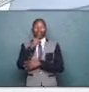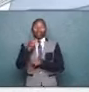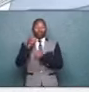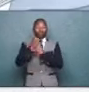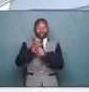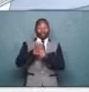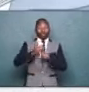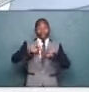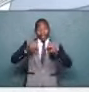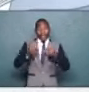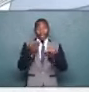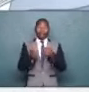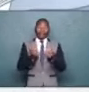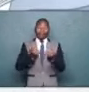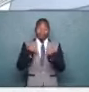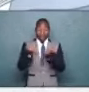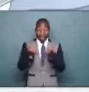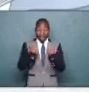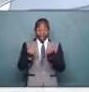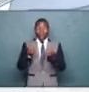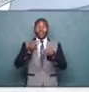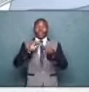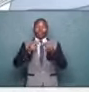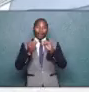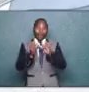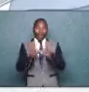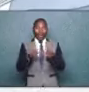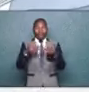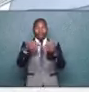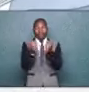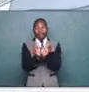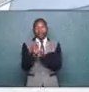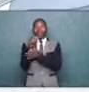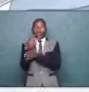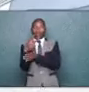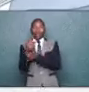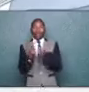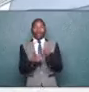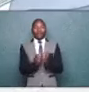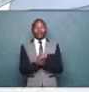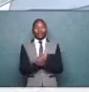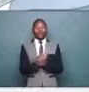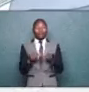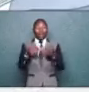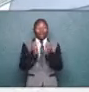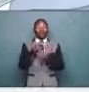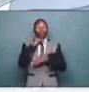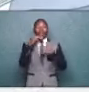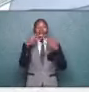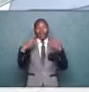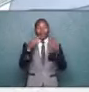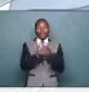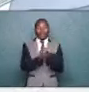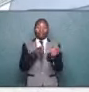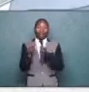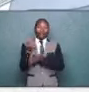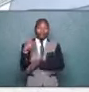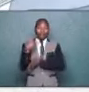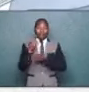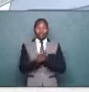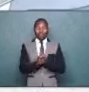pilot voter registration exercise will take place in two phases in 8 councils as follows. Phase